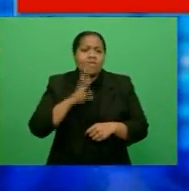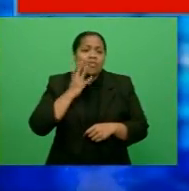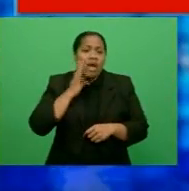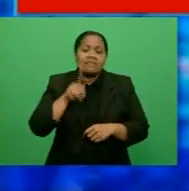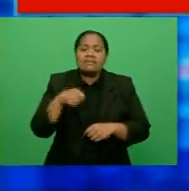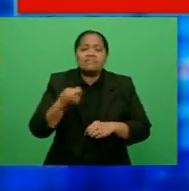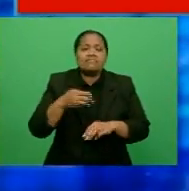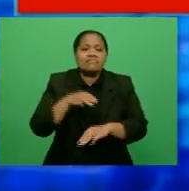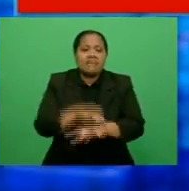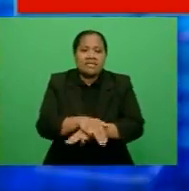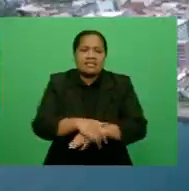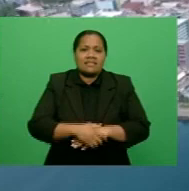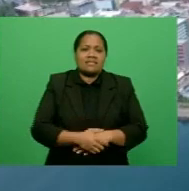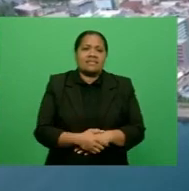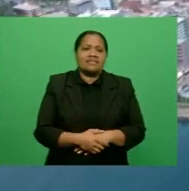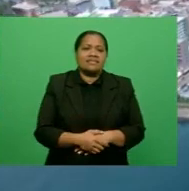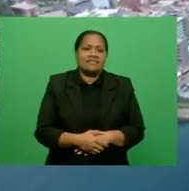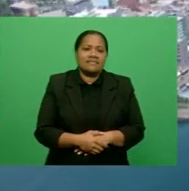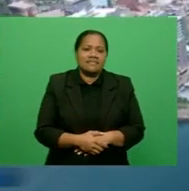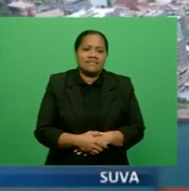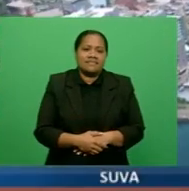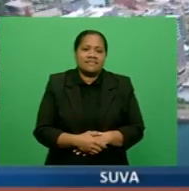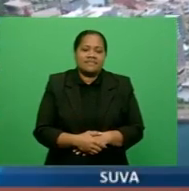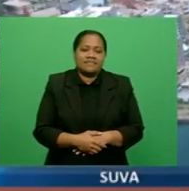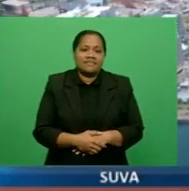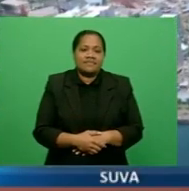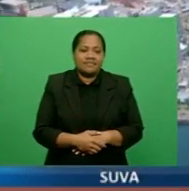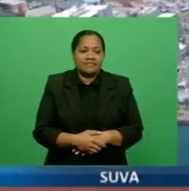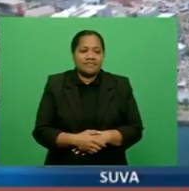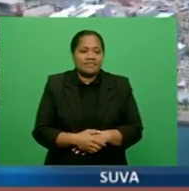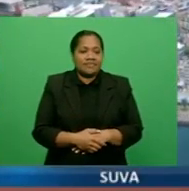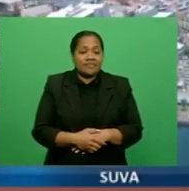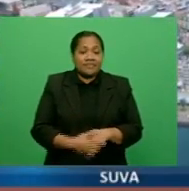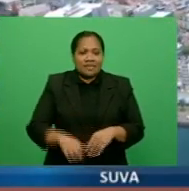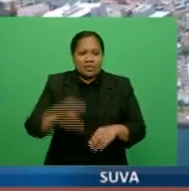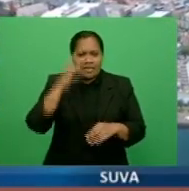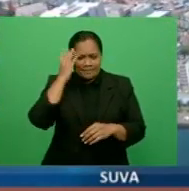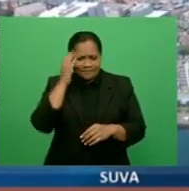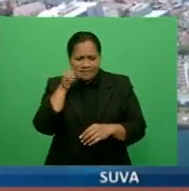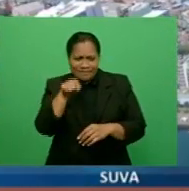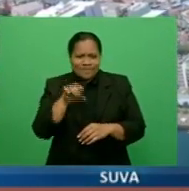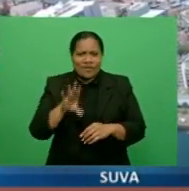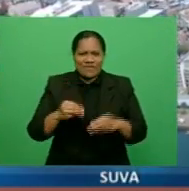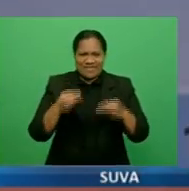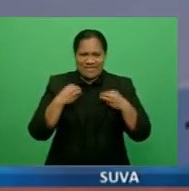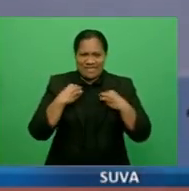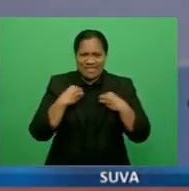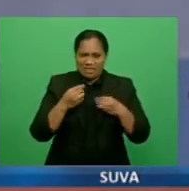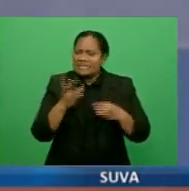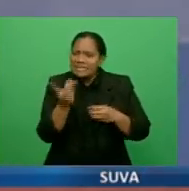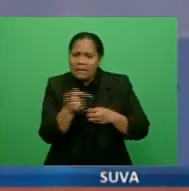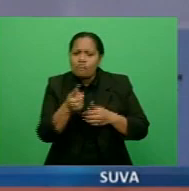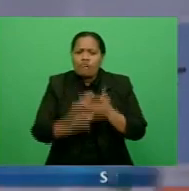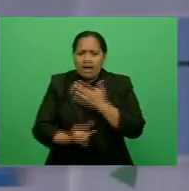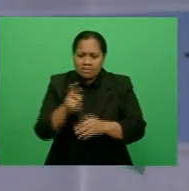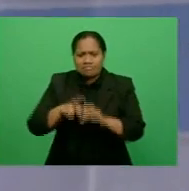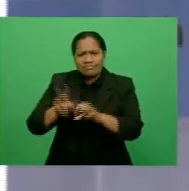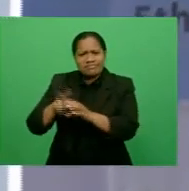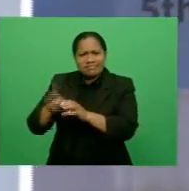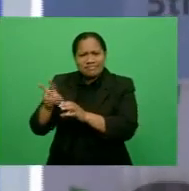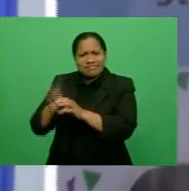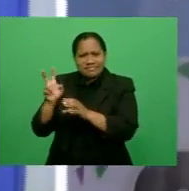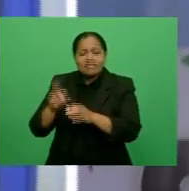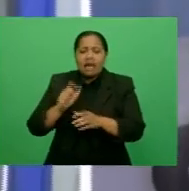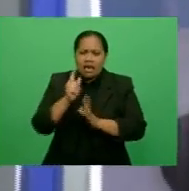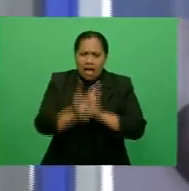Kritika Kumar reports. Considering that several retail workers have been let go or are on reduced hours, the